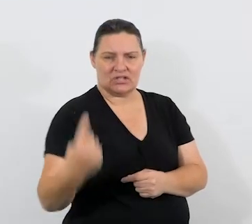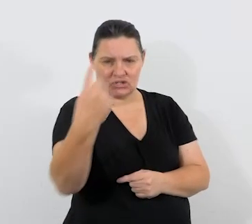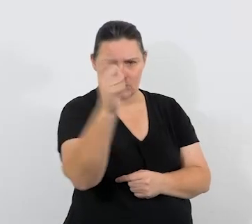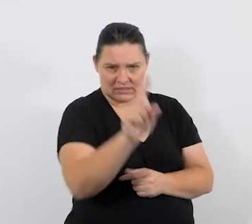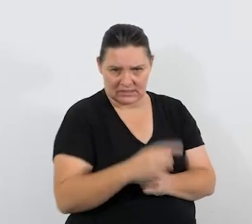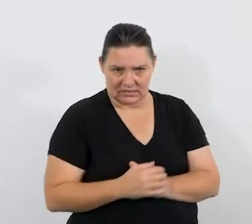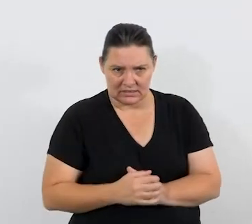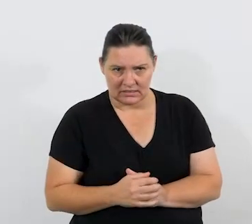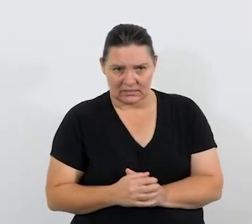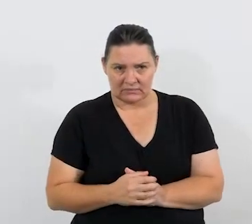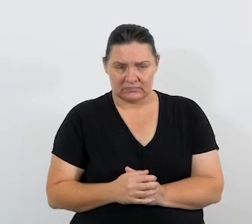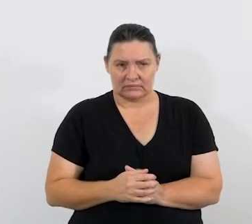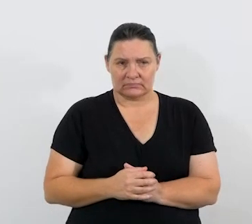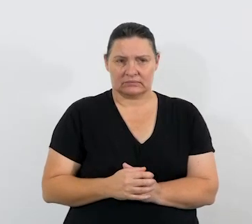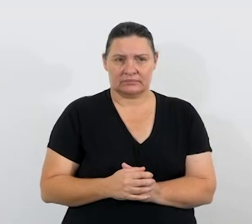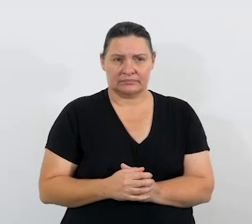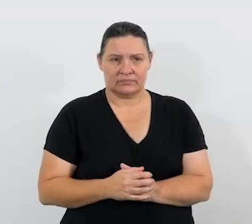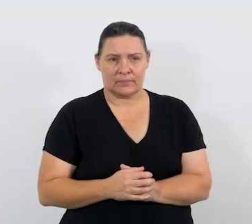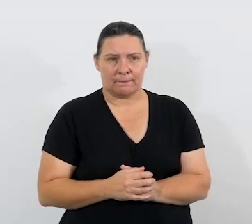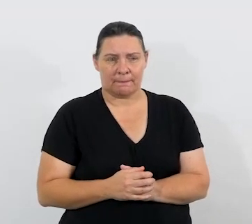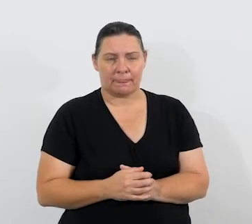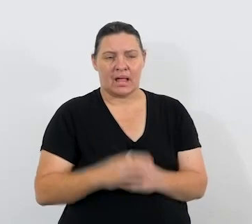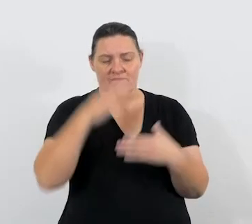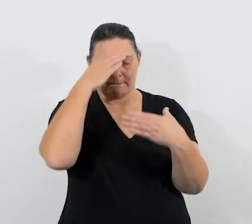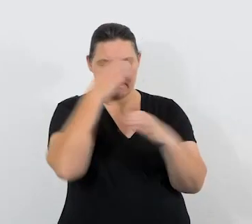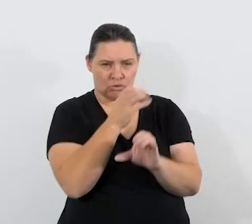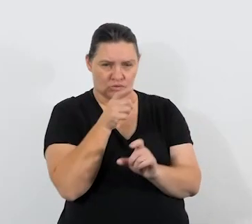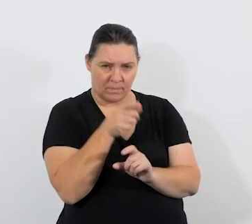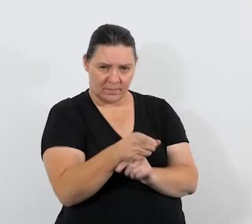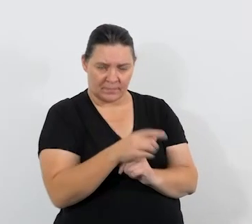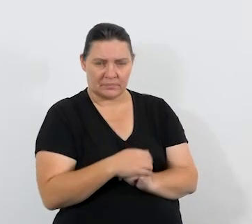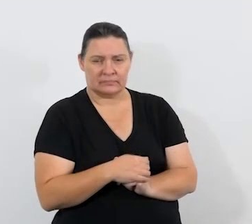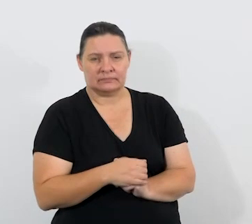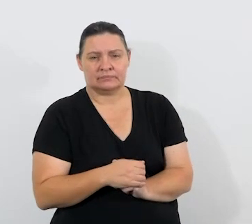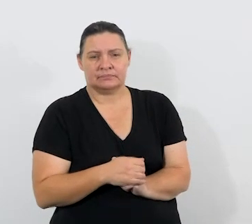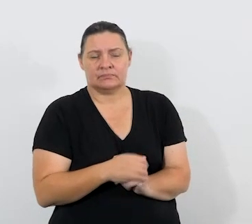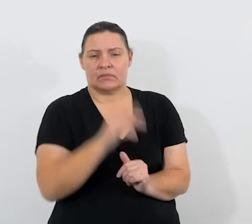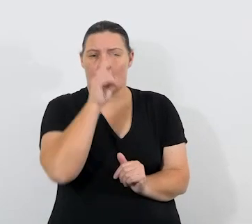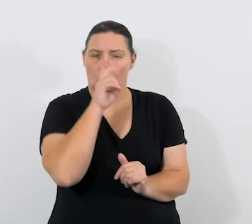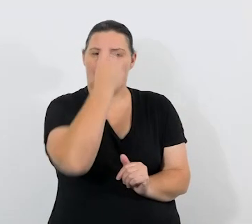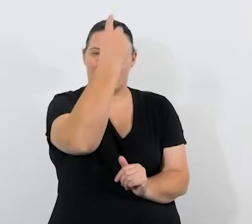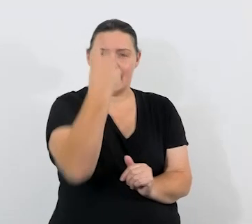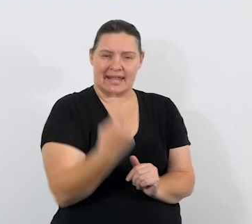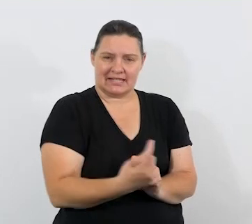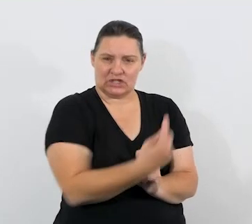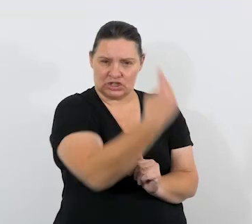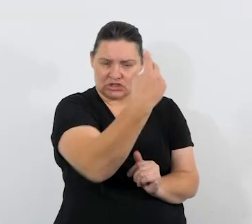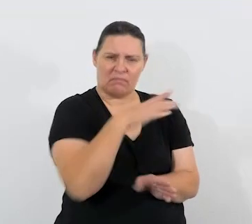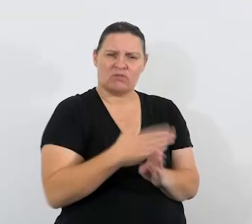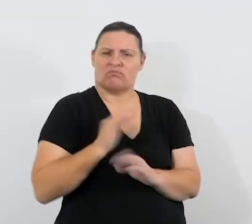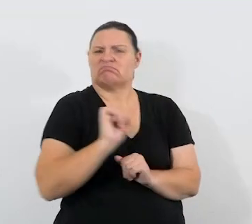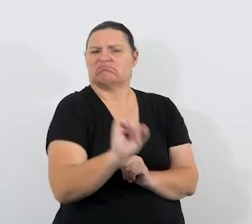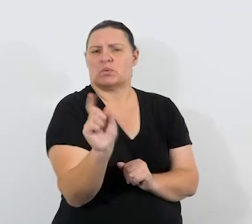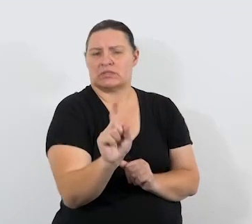part is. So as you can see, this is our microscope. Now we are going to look at each part and